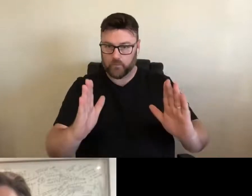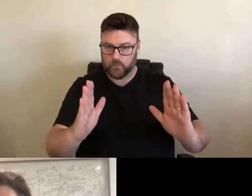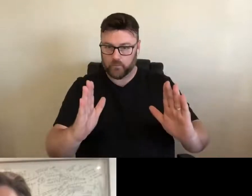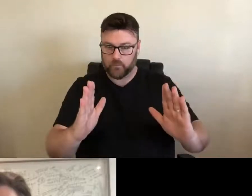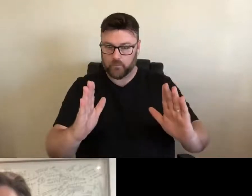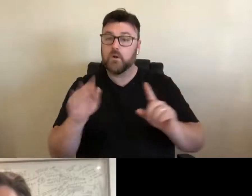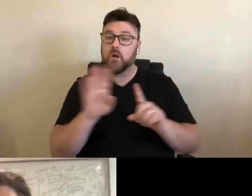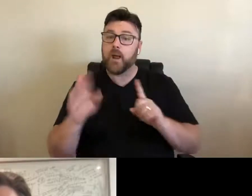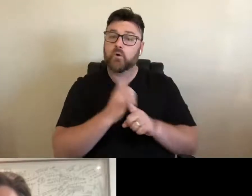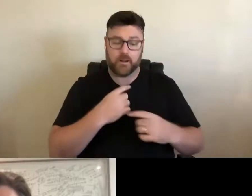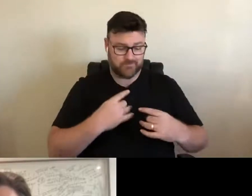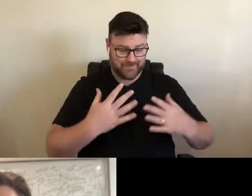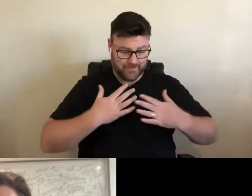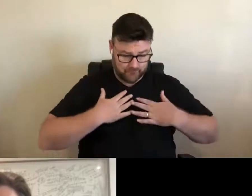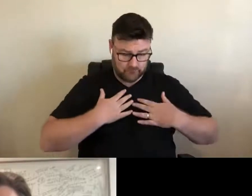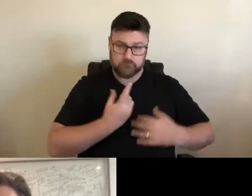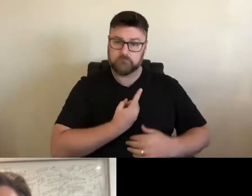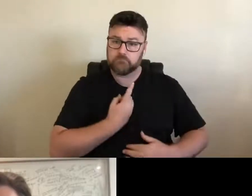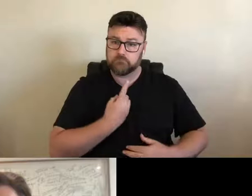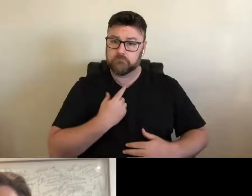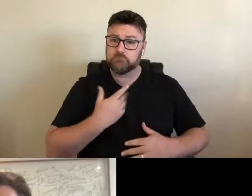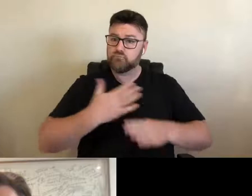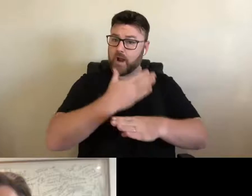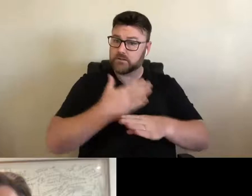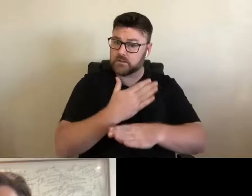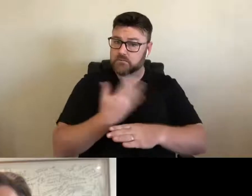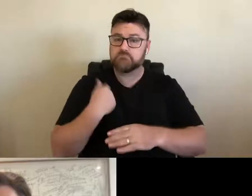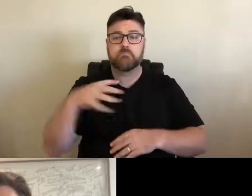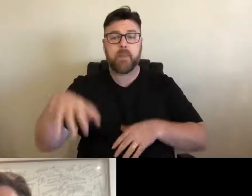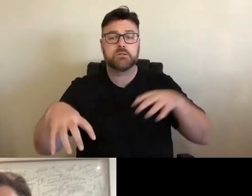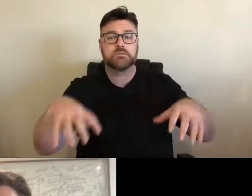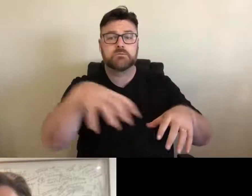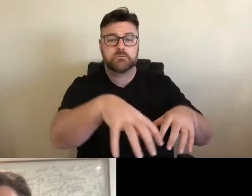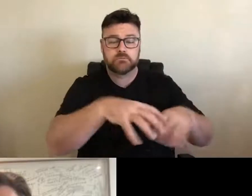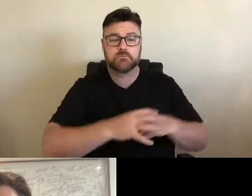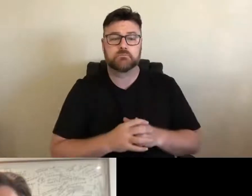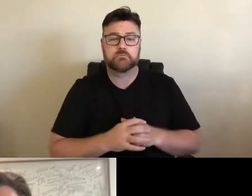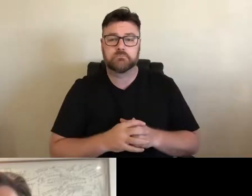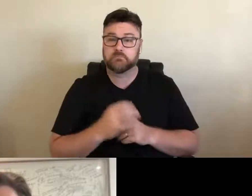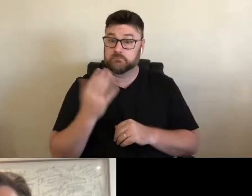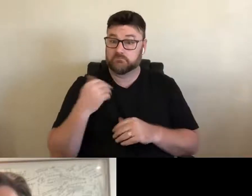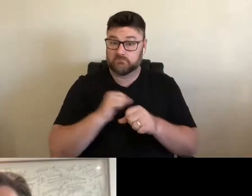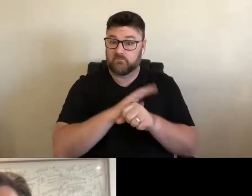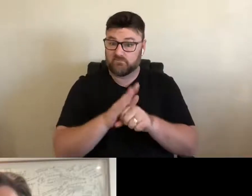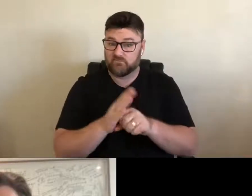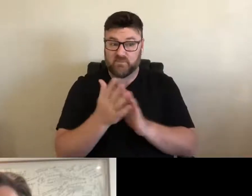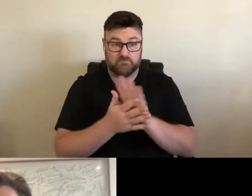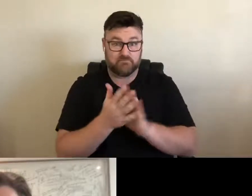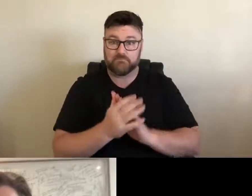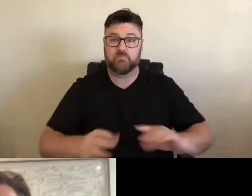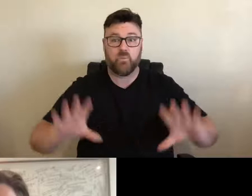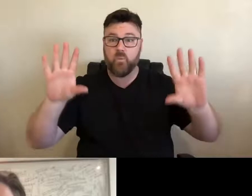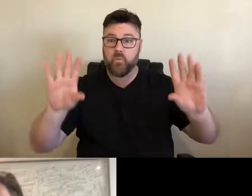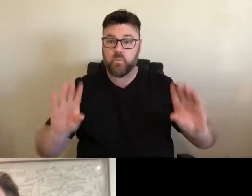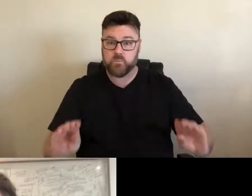between self, practice and place in the current global and local environments. Recent events have forced many of us to slow down,